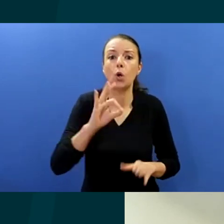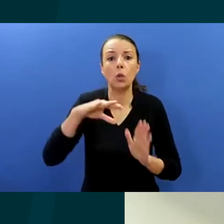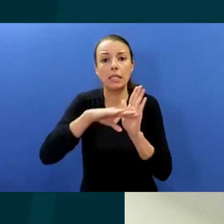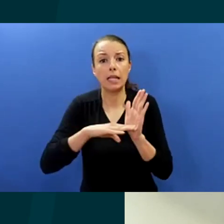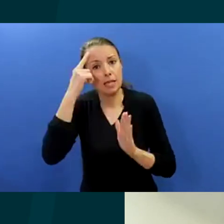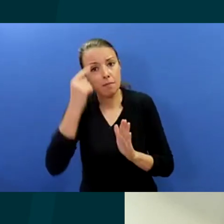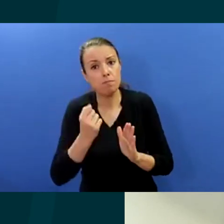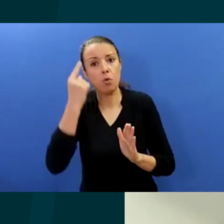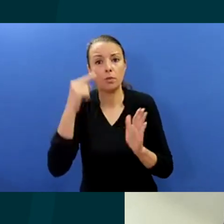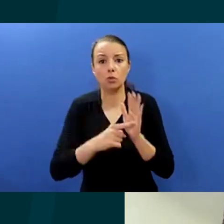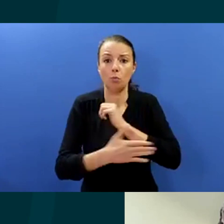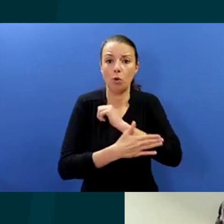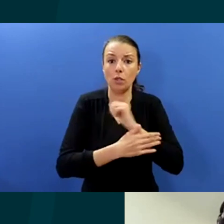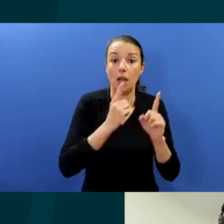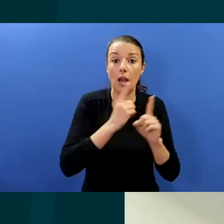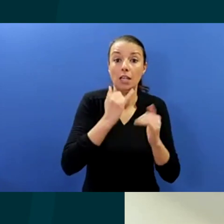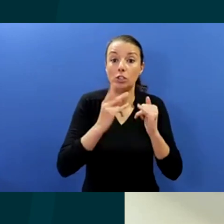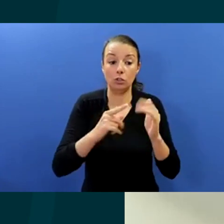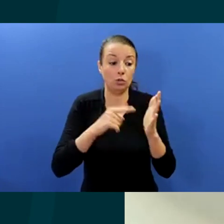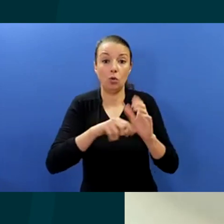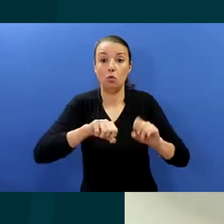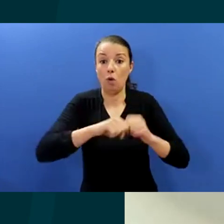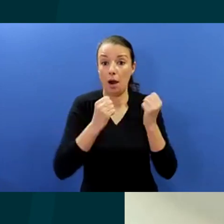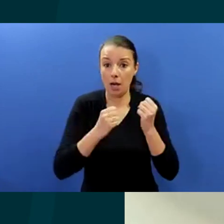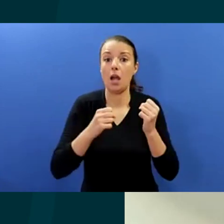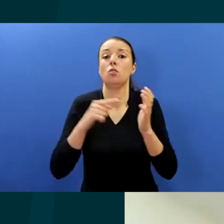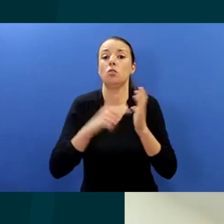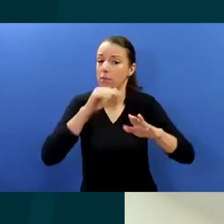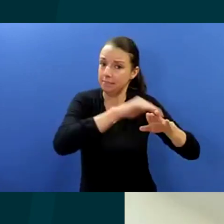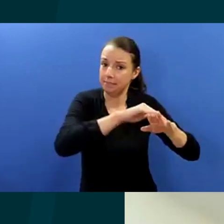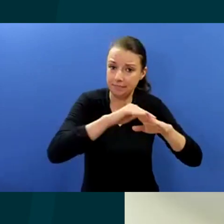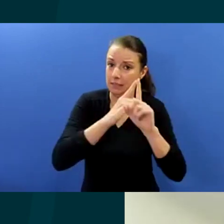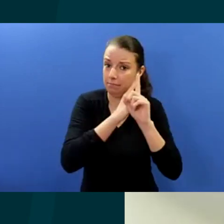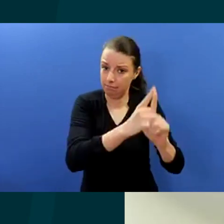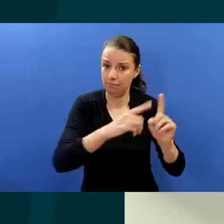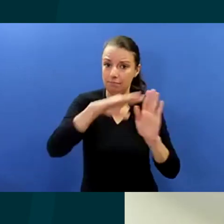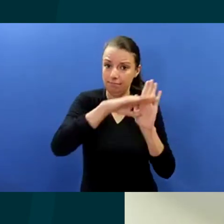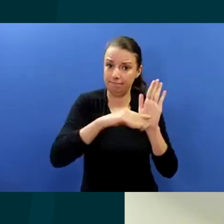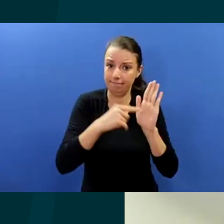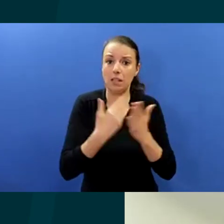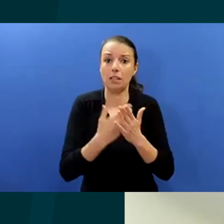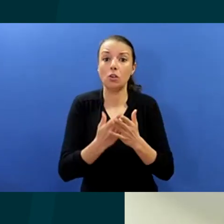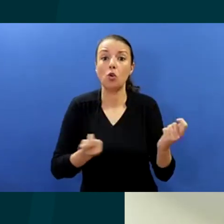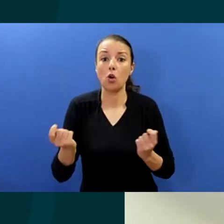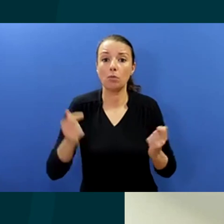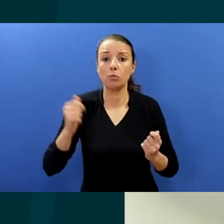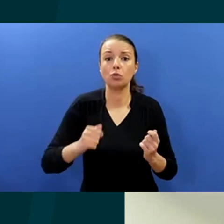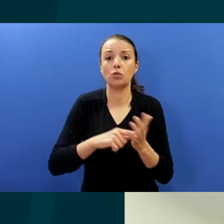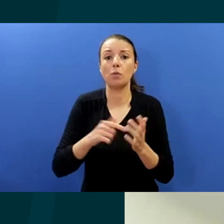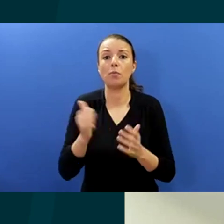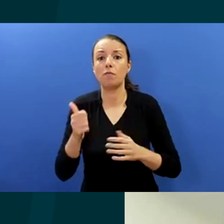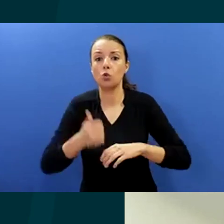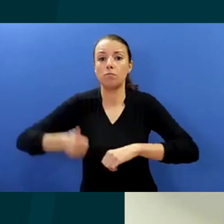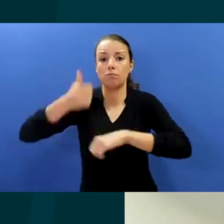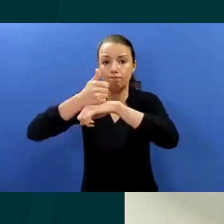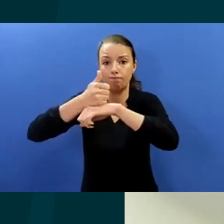and remind. But for this, the facilitators have to have a leadership on the real leadership on the group and the process.